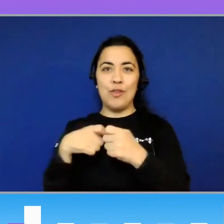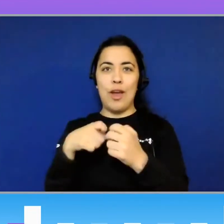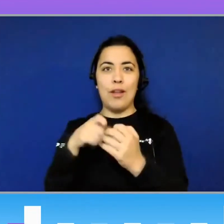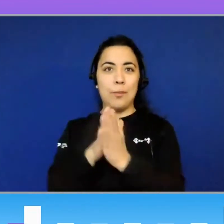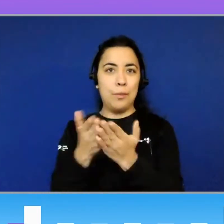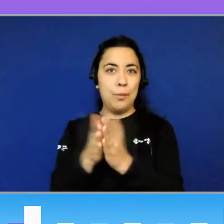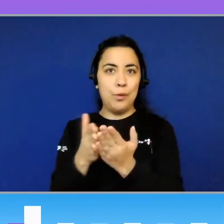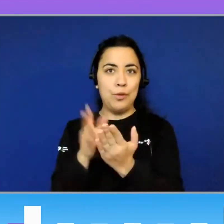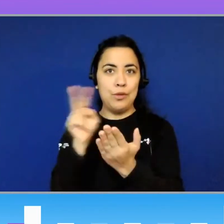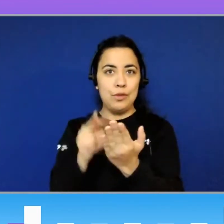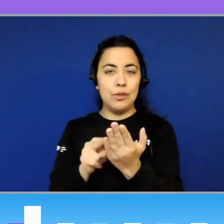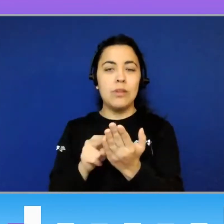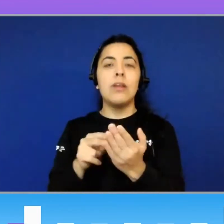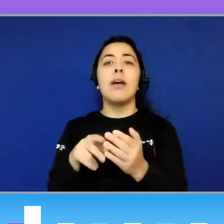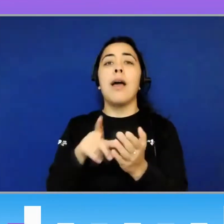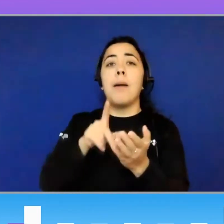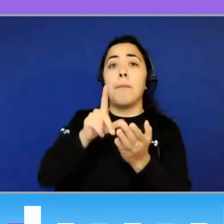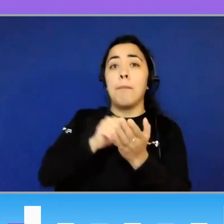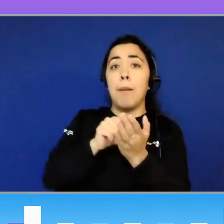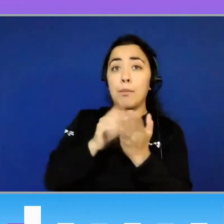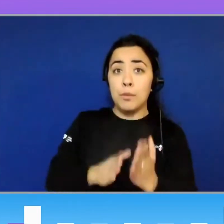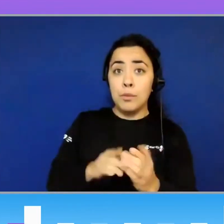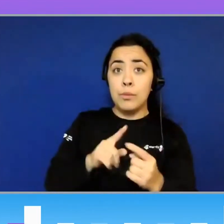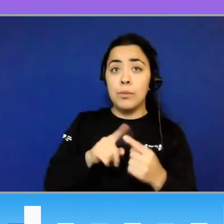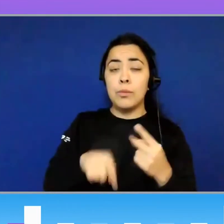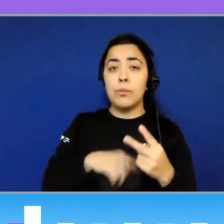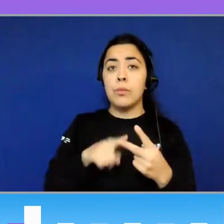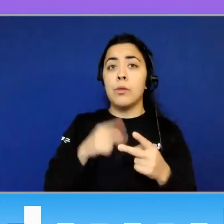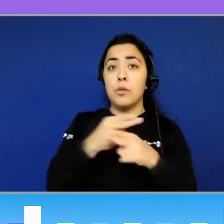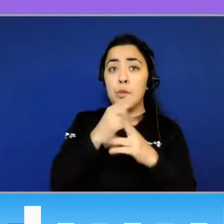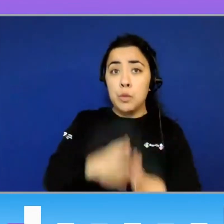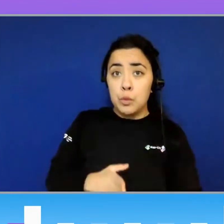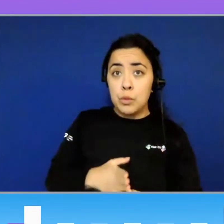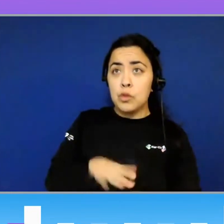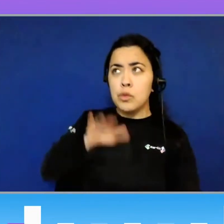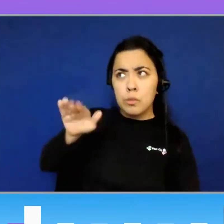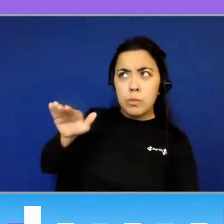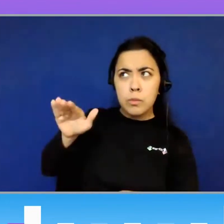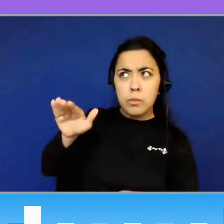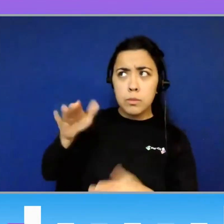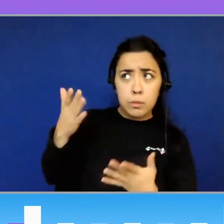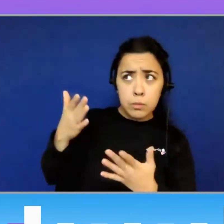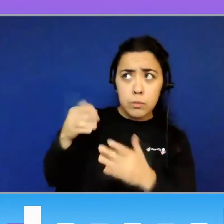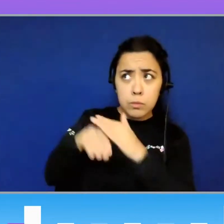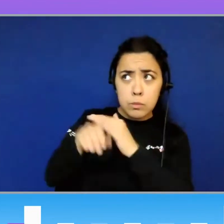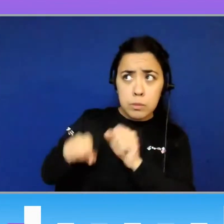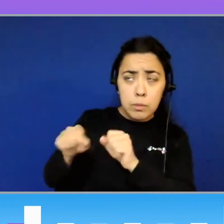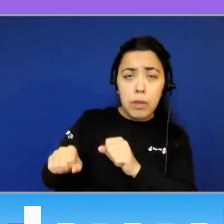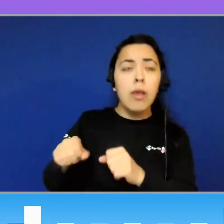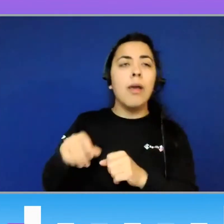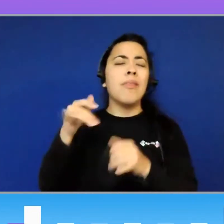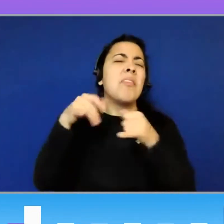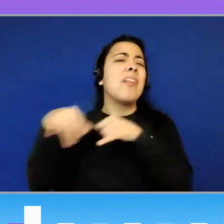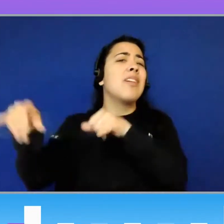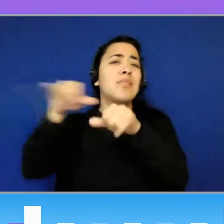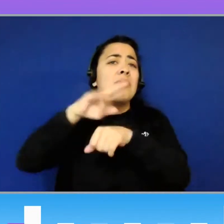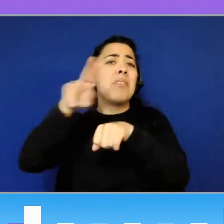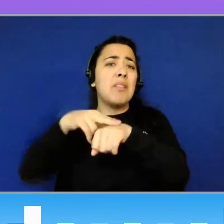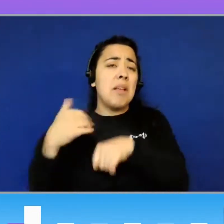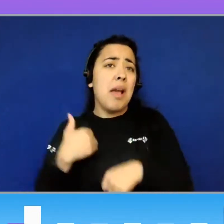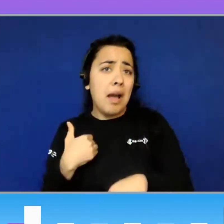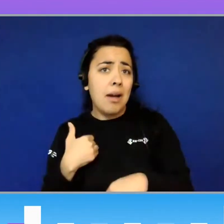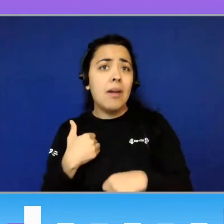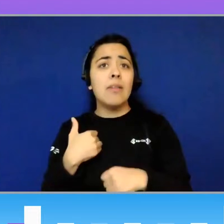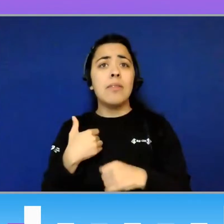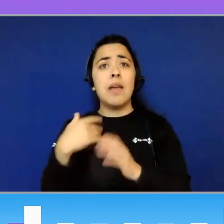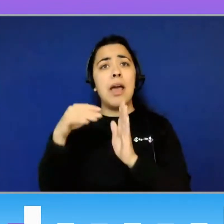publishers and users, because there was an international standard and the directive allows it. That could be applicable. So we are looking into